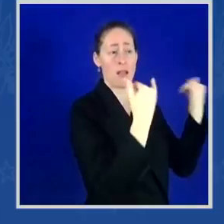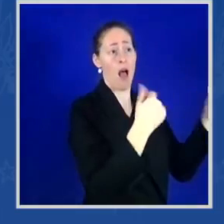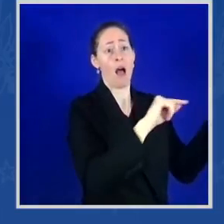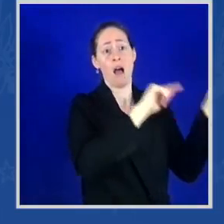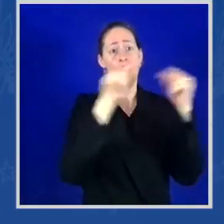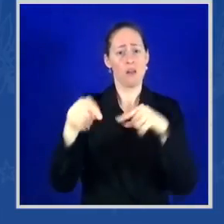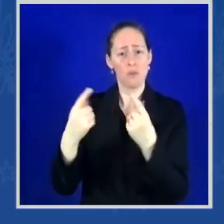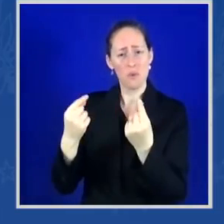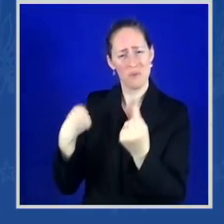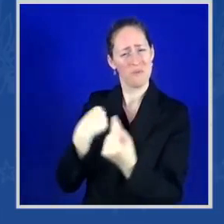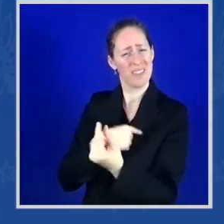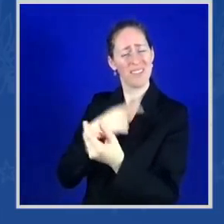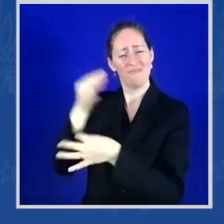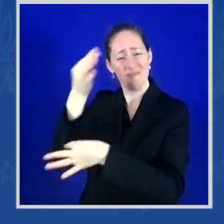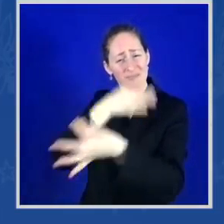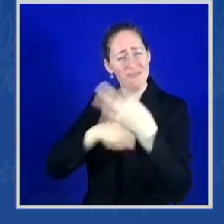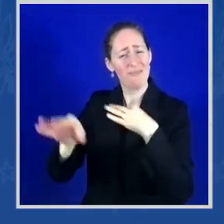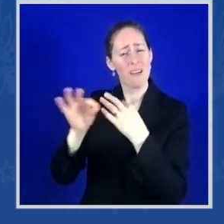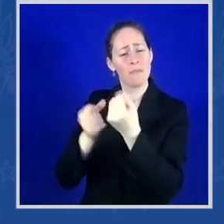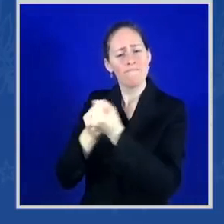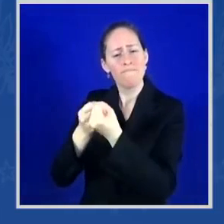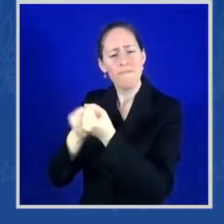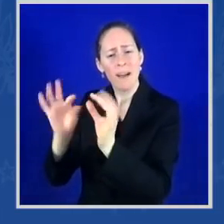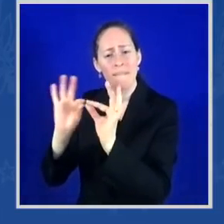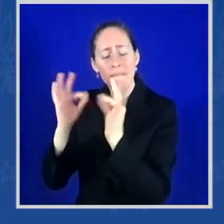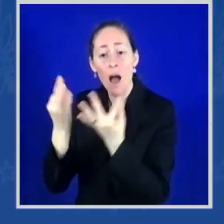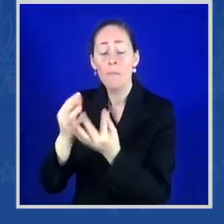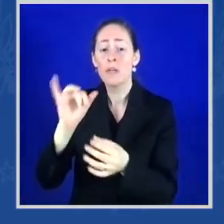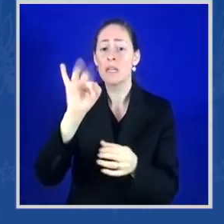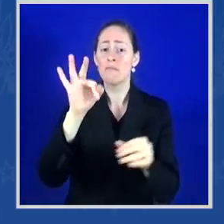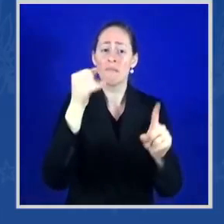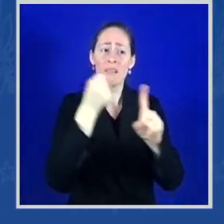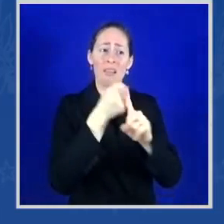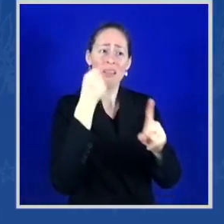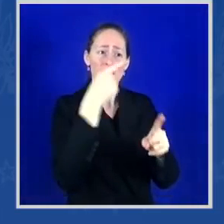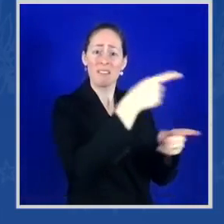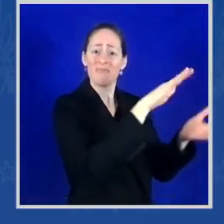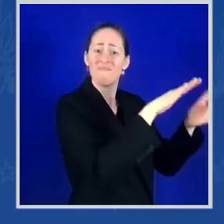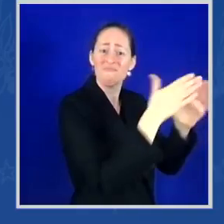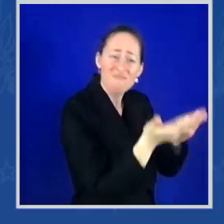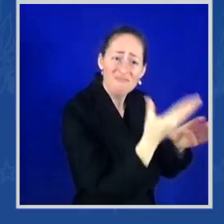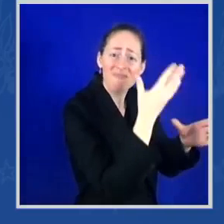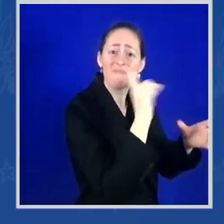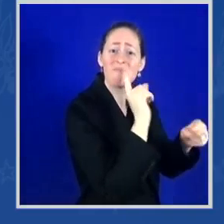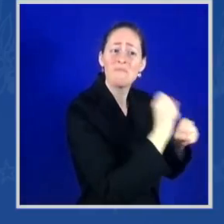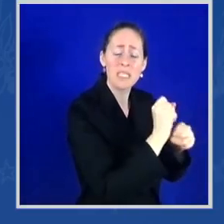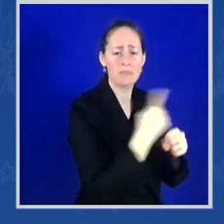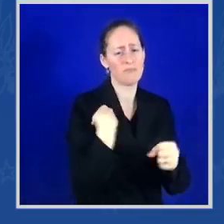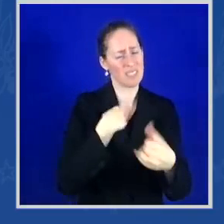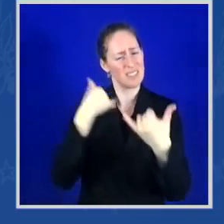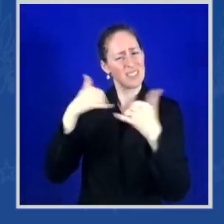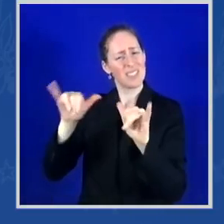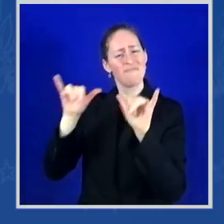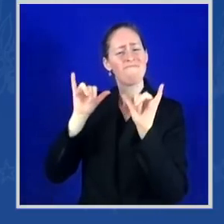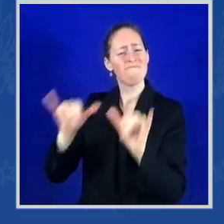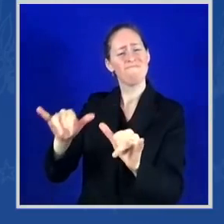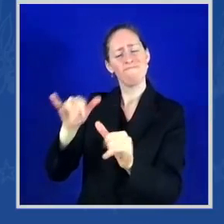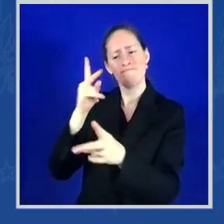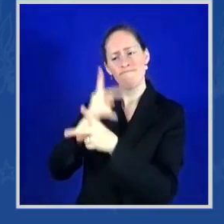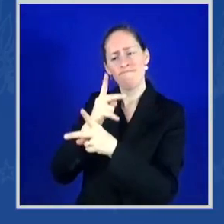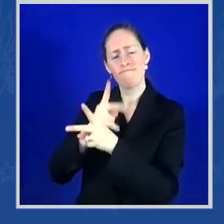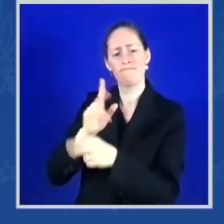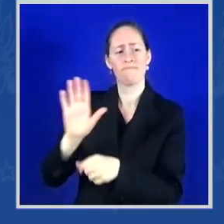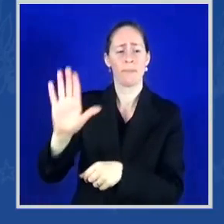who remain have a duty to renew our commitment to the fundamental values to our nation in their honor.